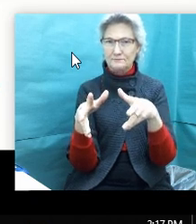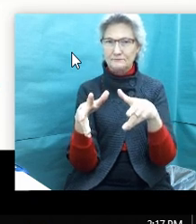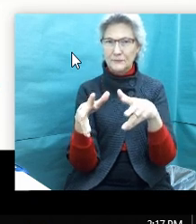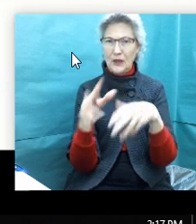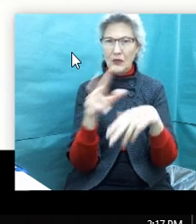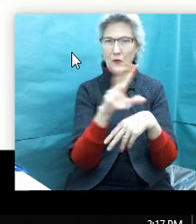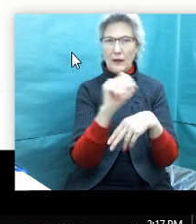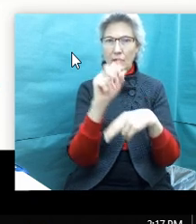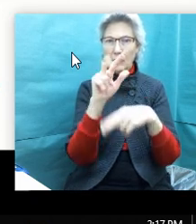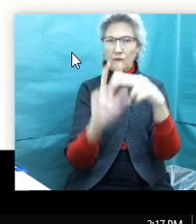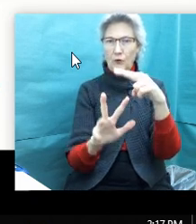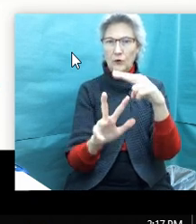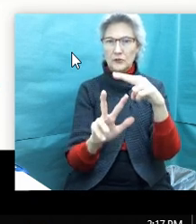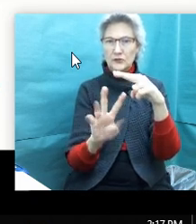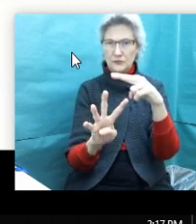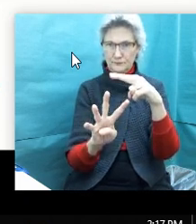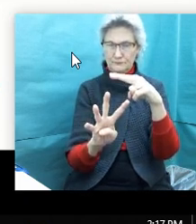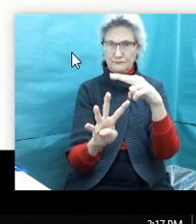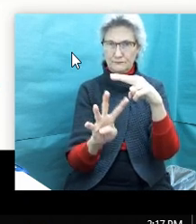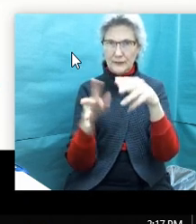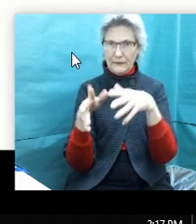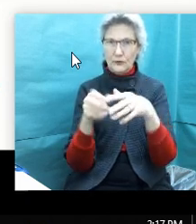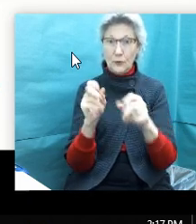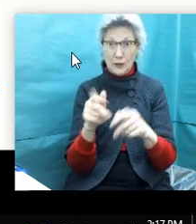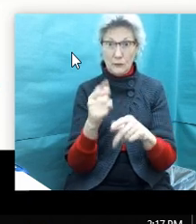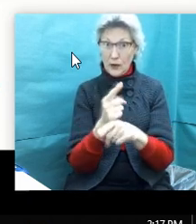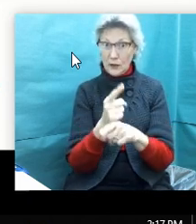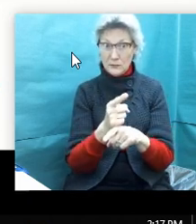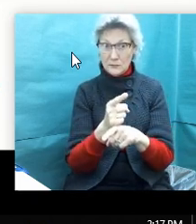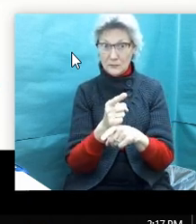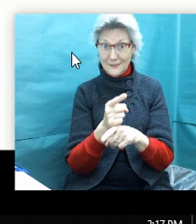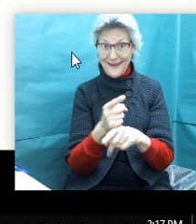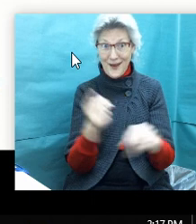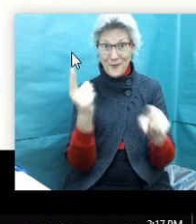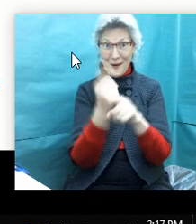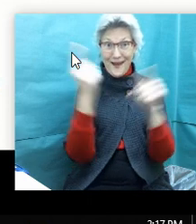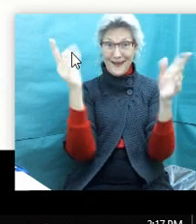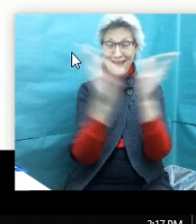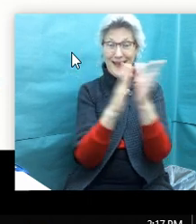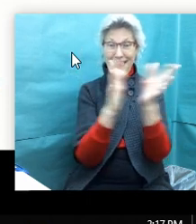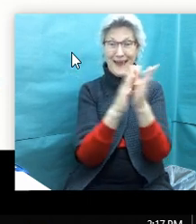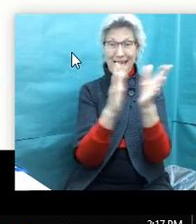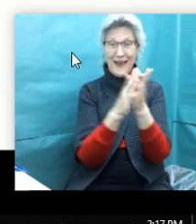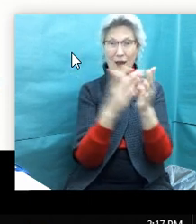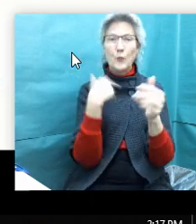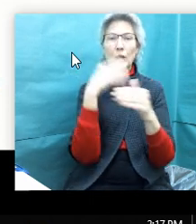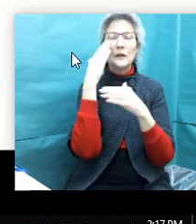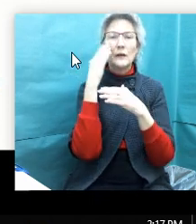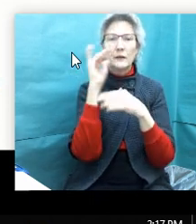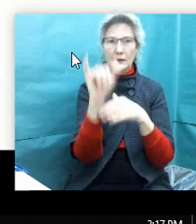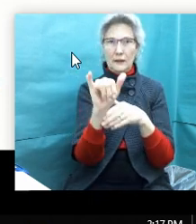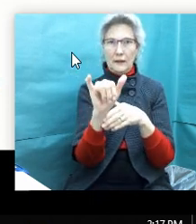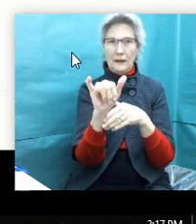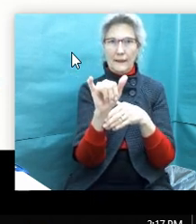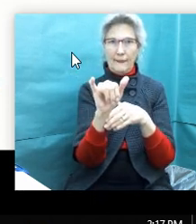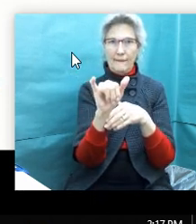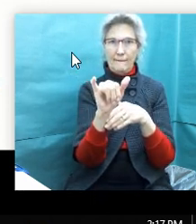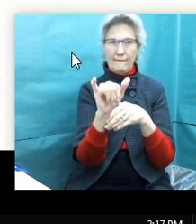3 3/4 left over. Is that right? It is. So we know that